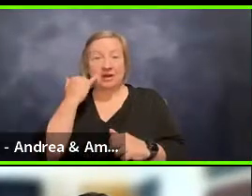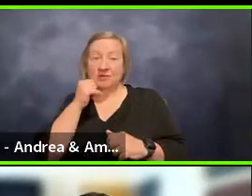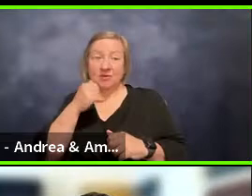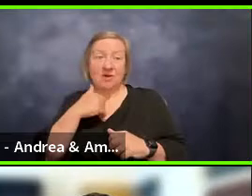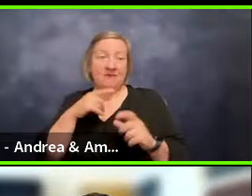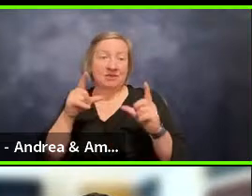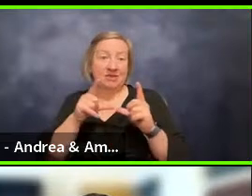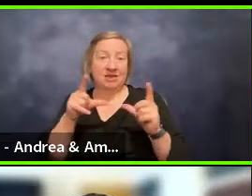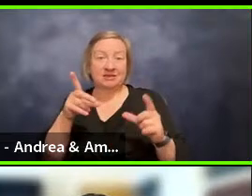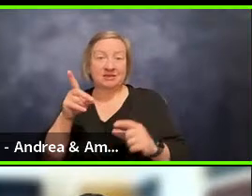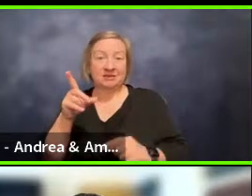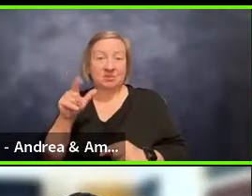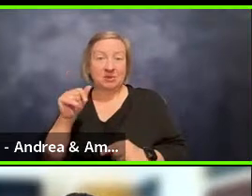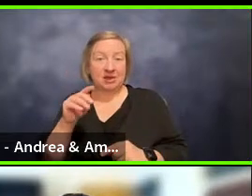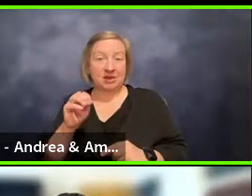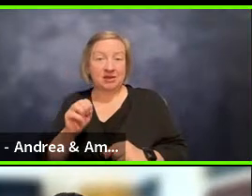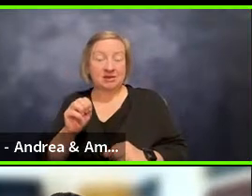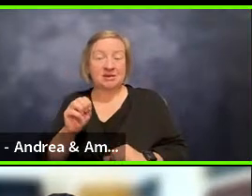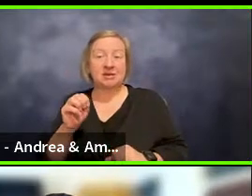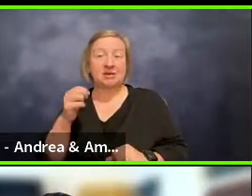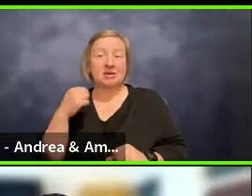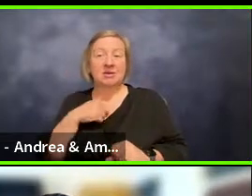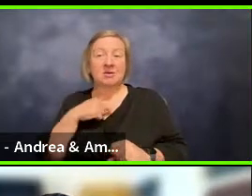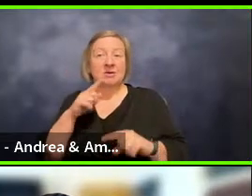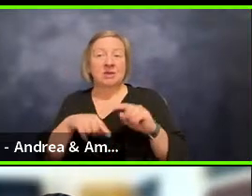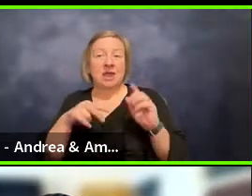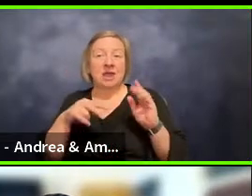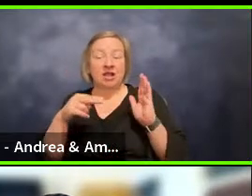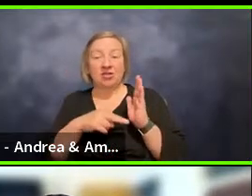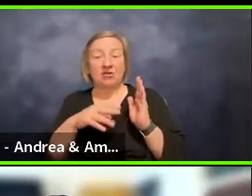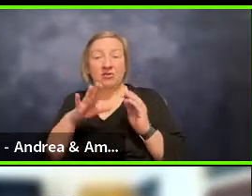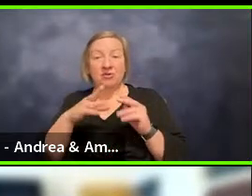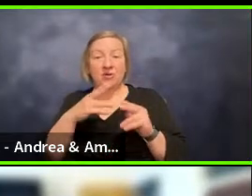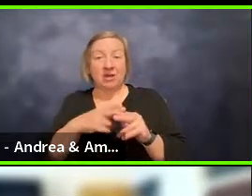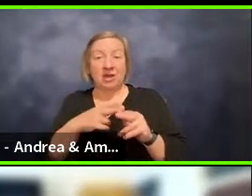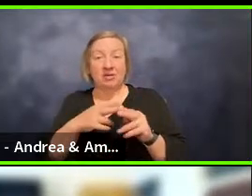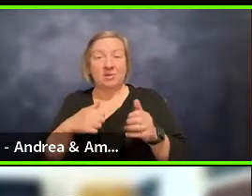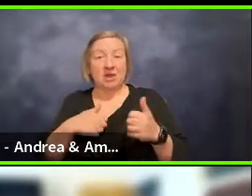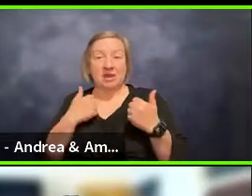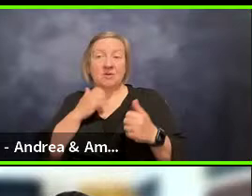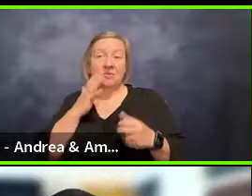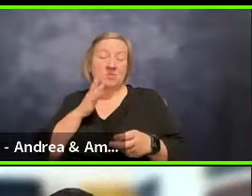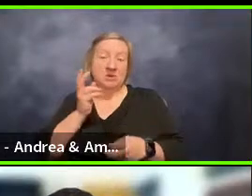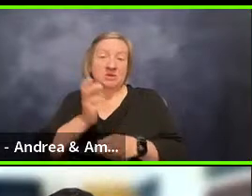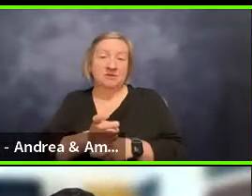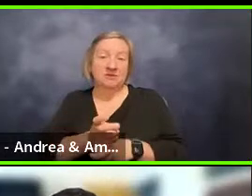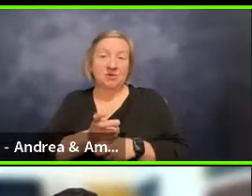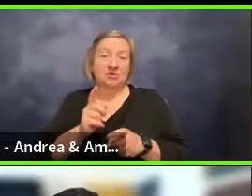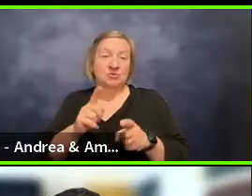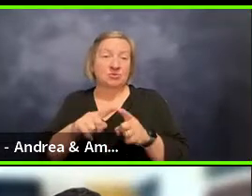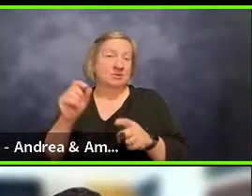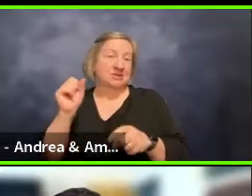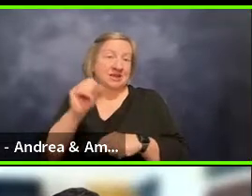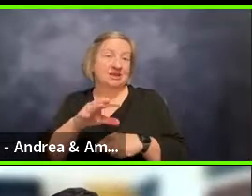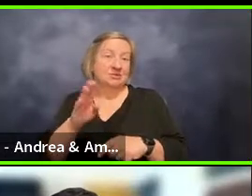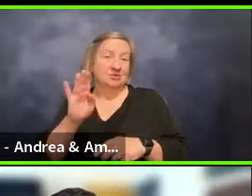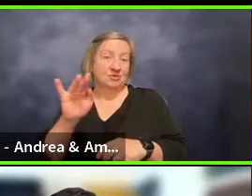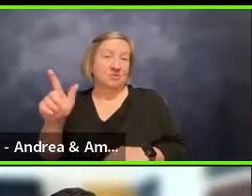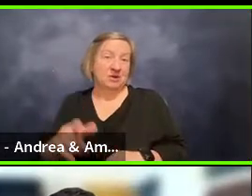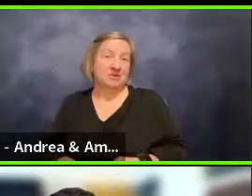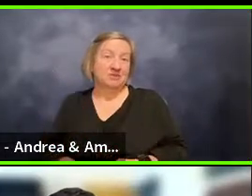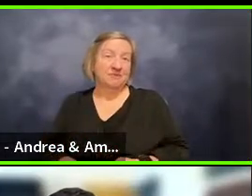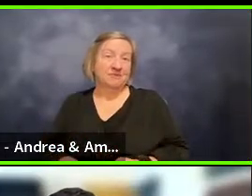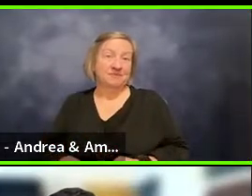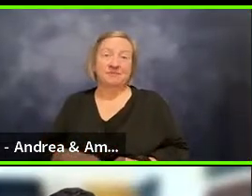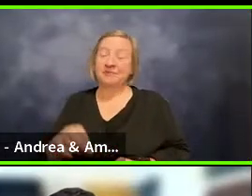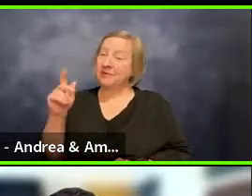license plate where we could look up your name and address, it would be difficult to send you a bill.